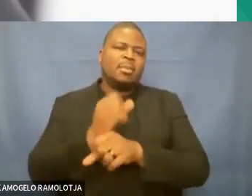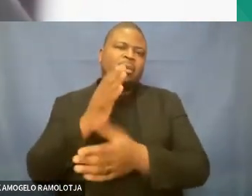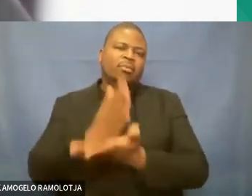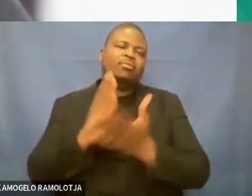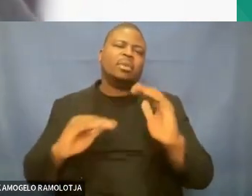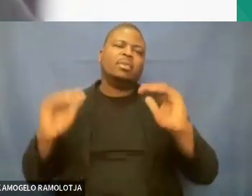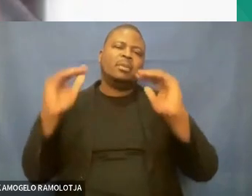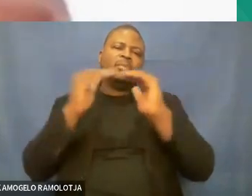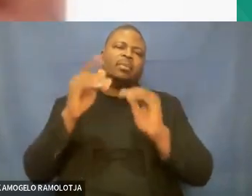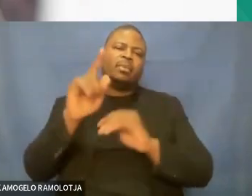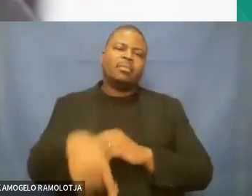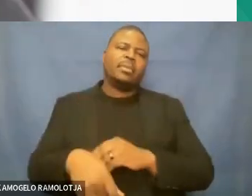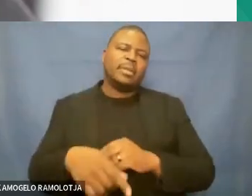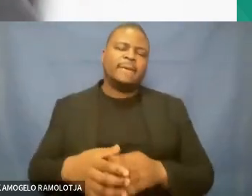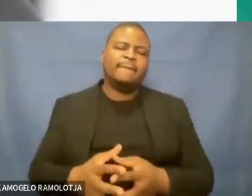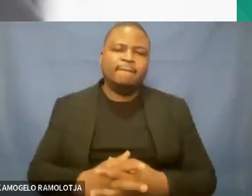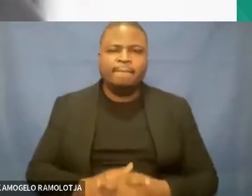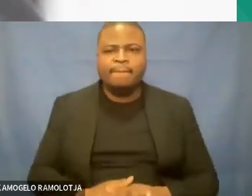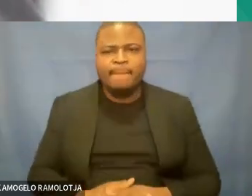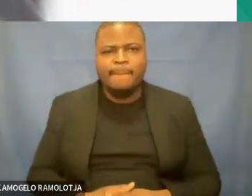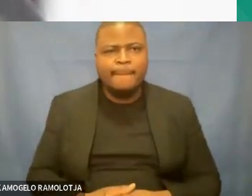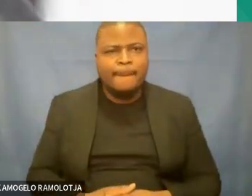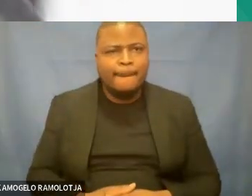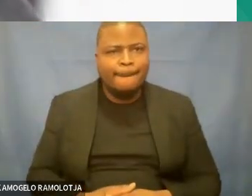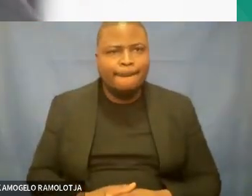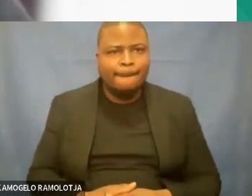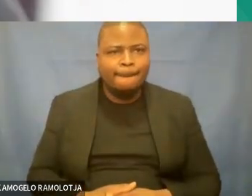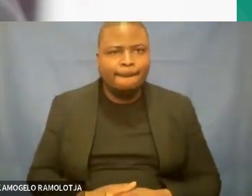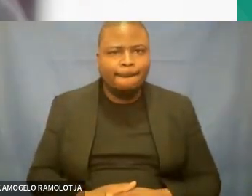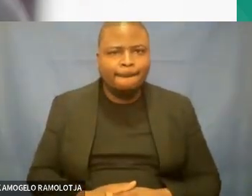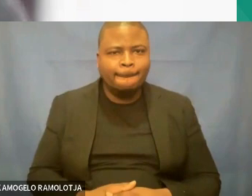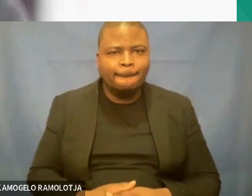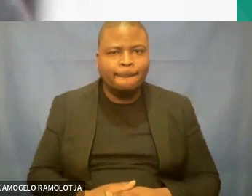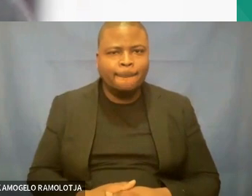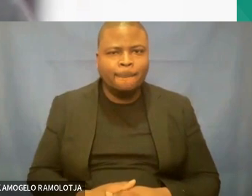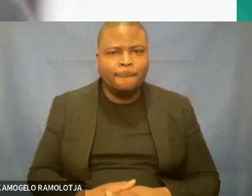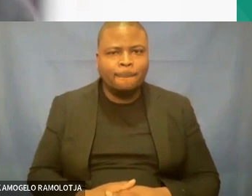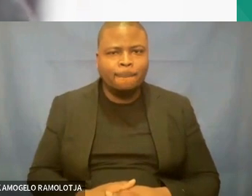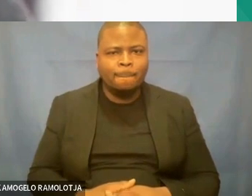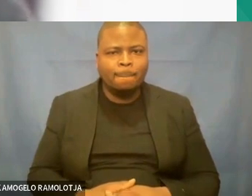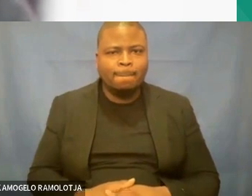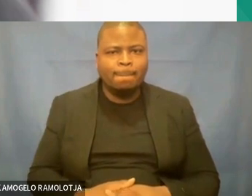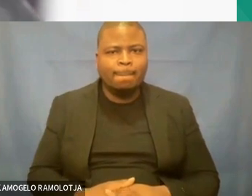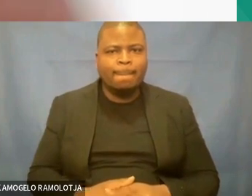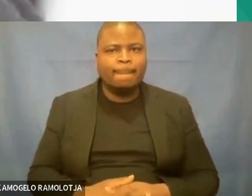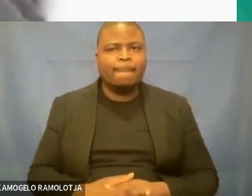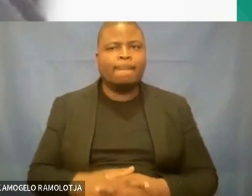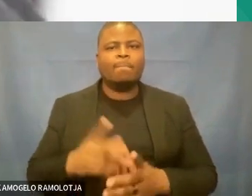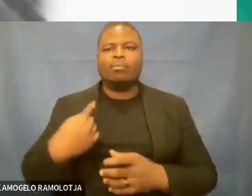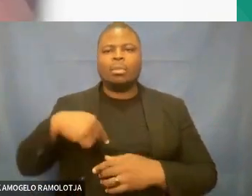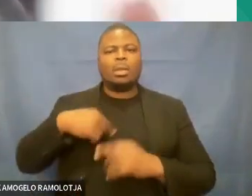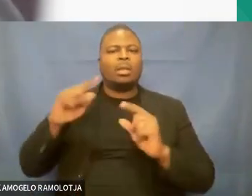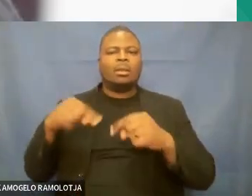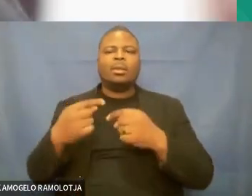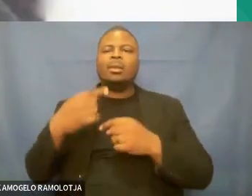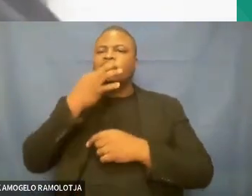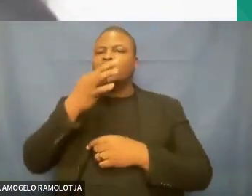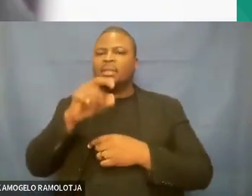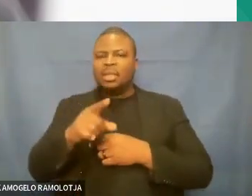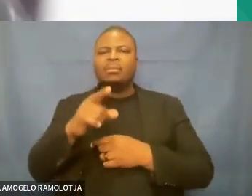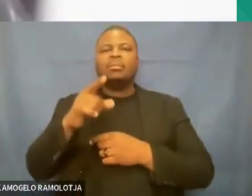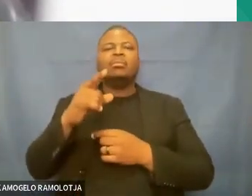paramount, issues of justice as paramount, rather than the convenience of saying I'm raising a boy child, I'm raising a girl child,